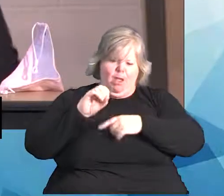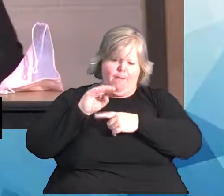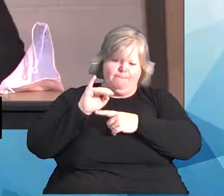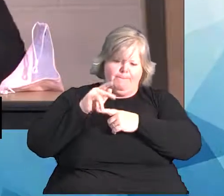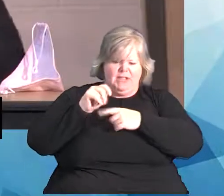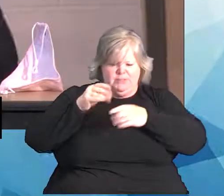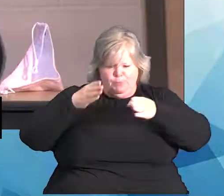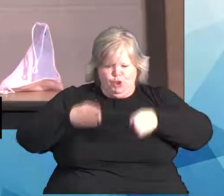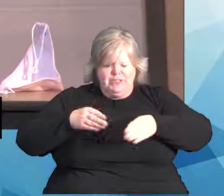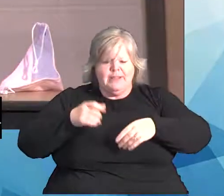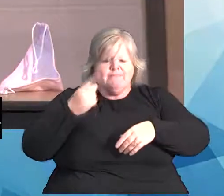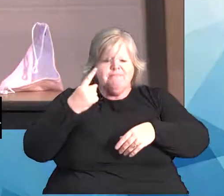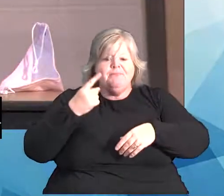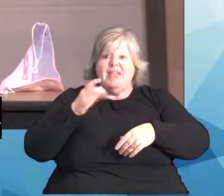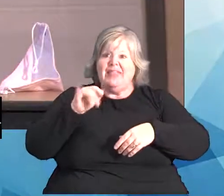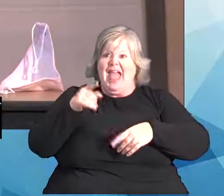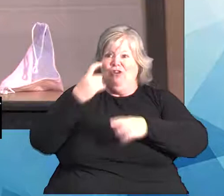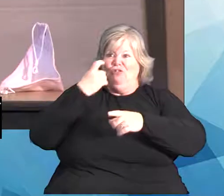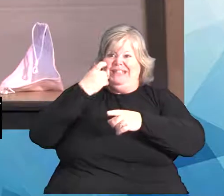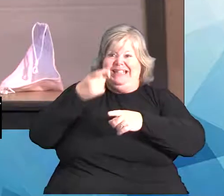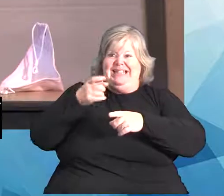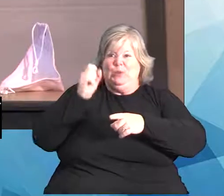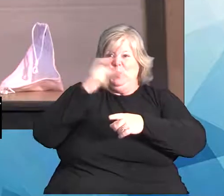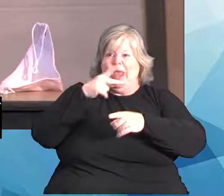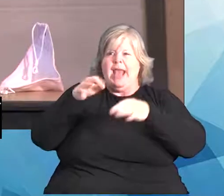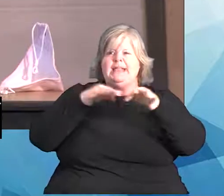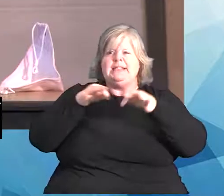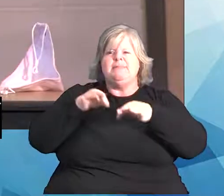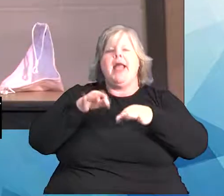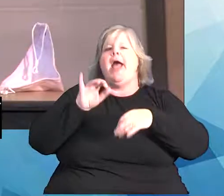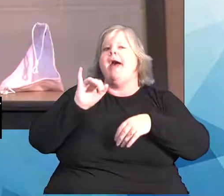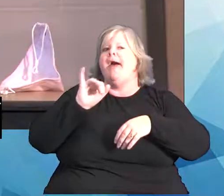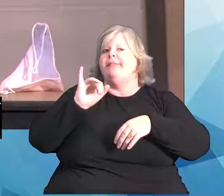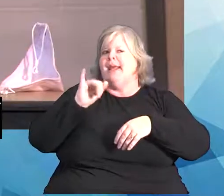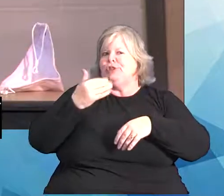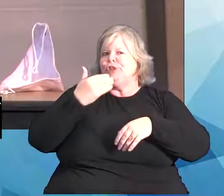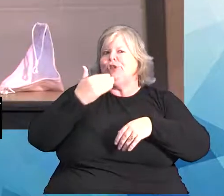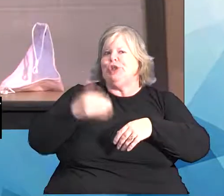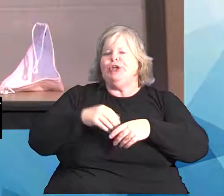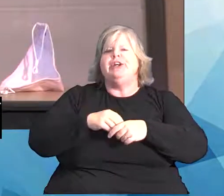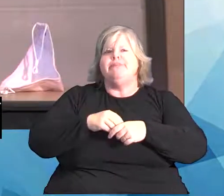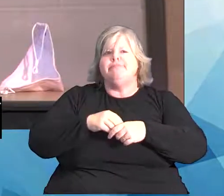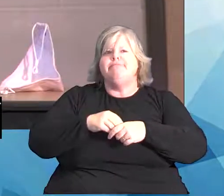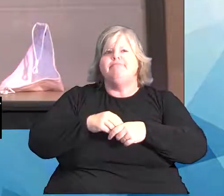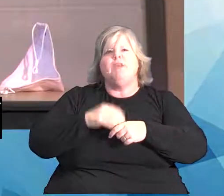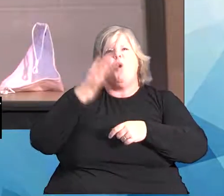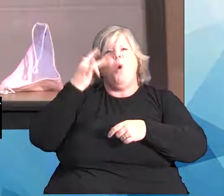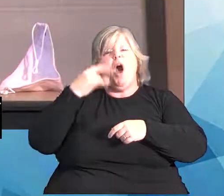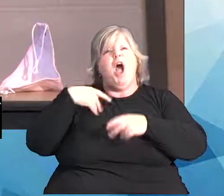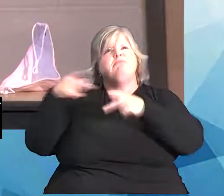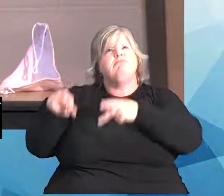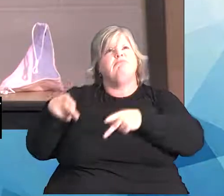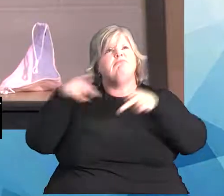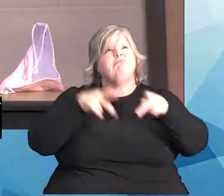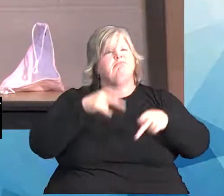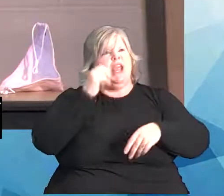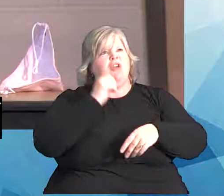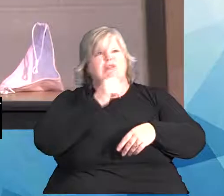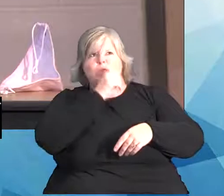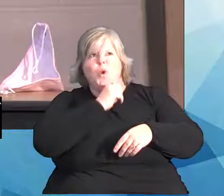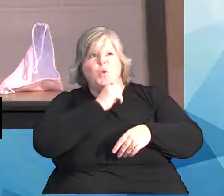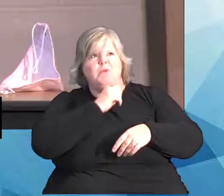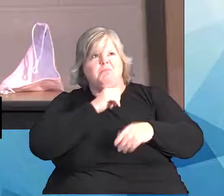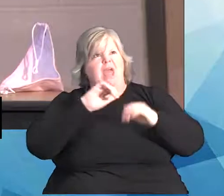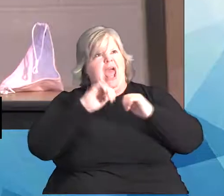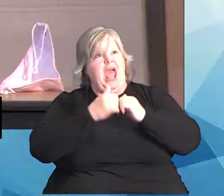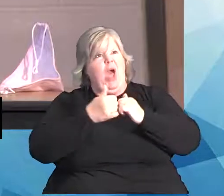just explained is really good, because it has a familiarity with Arizona, with how things work